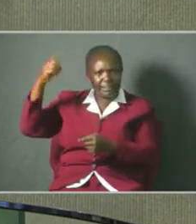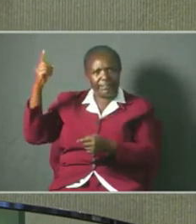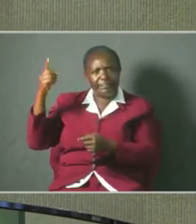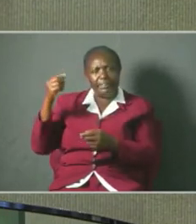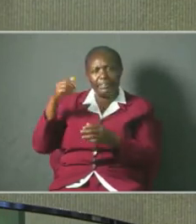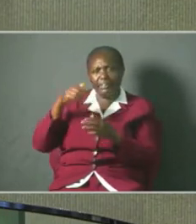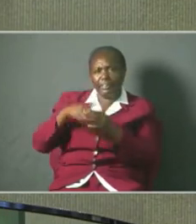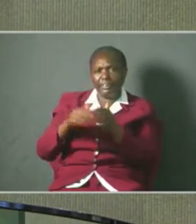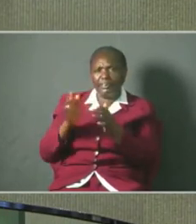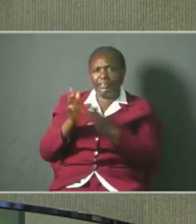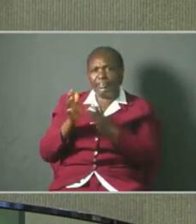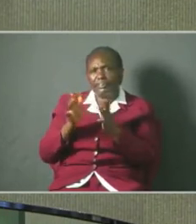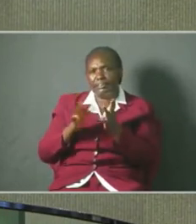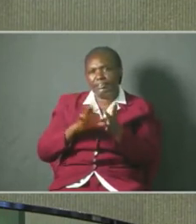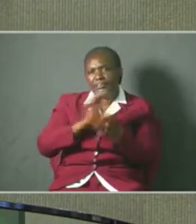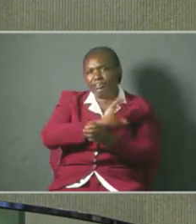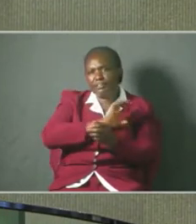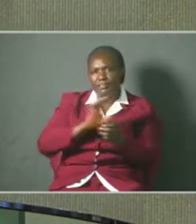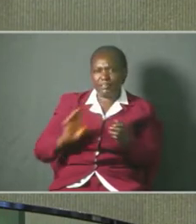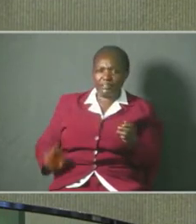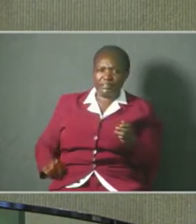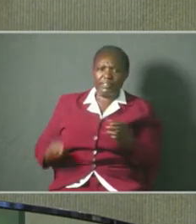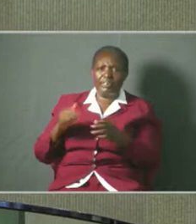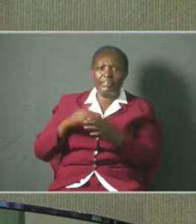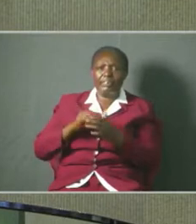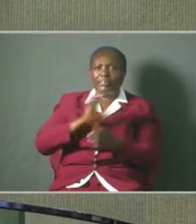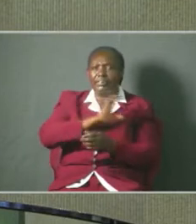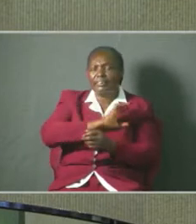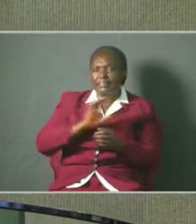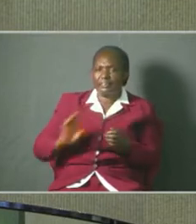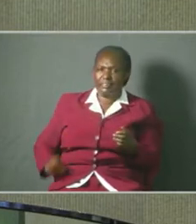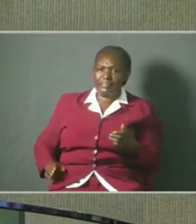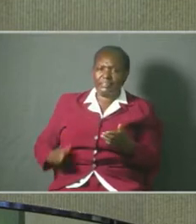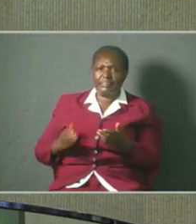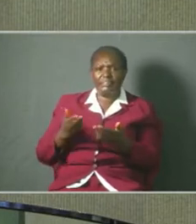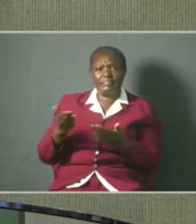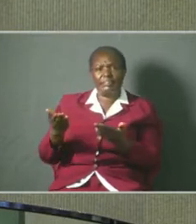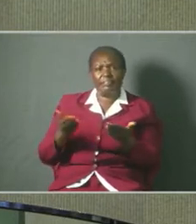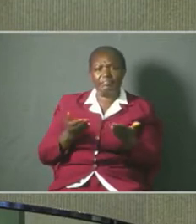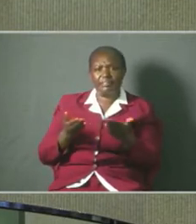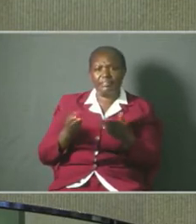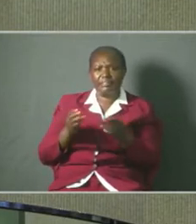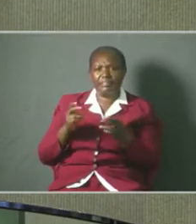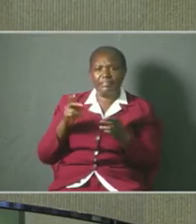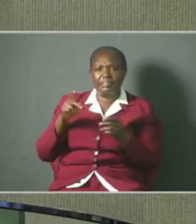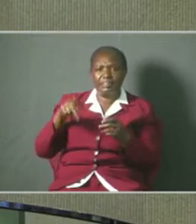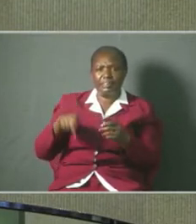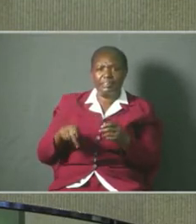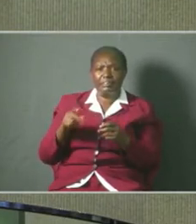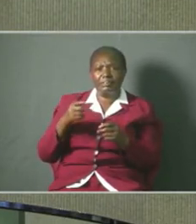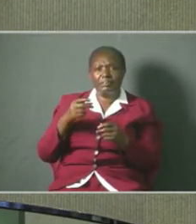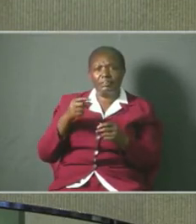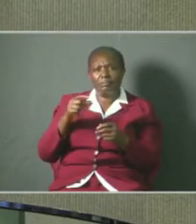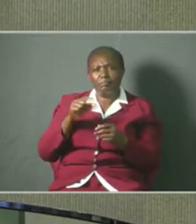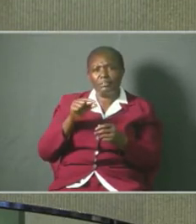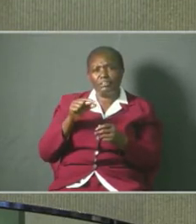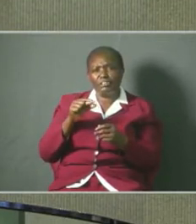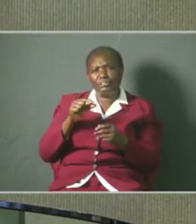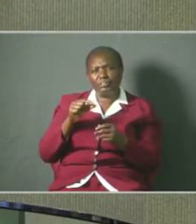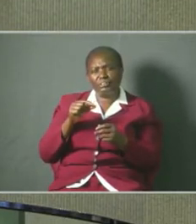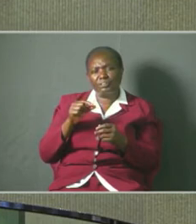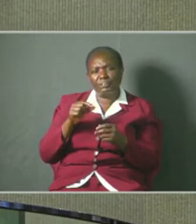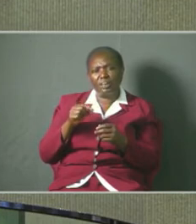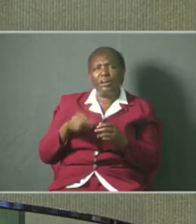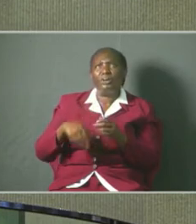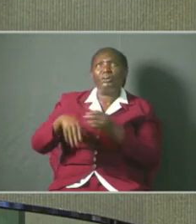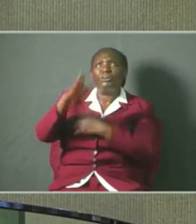because Christian Service, page 257, the inspiration says that God will